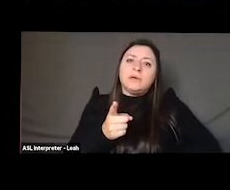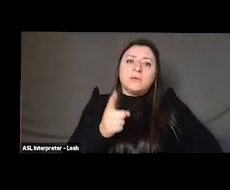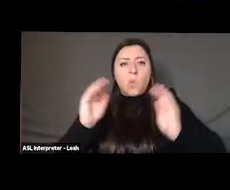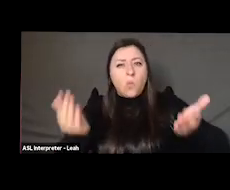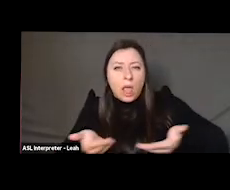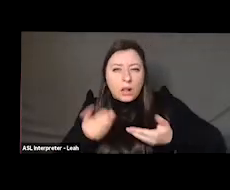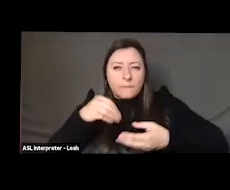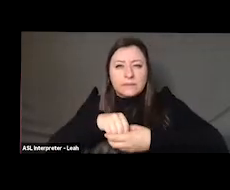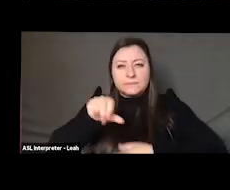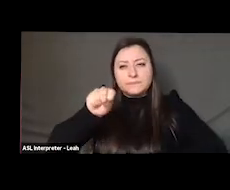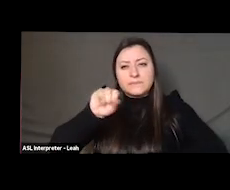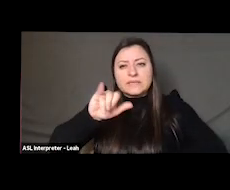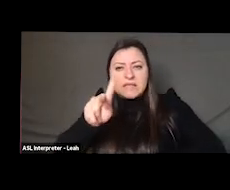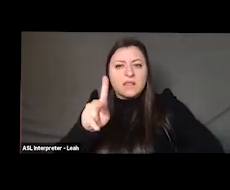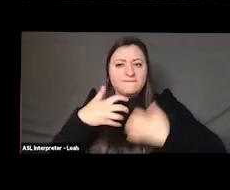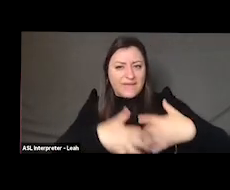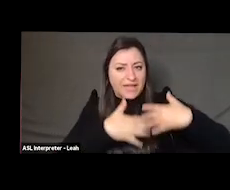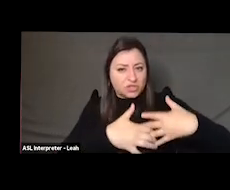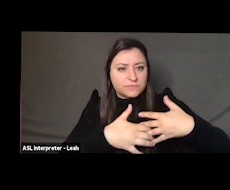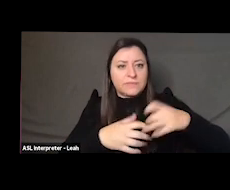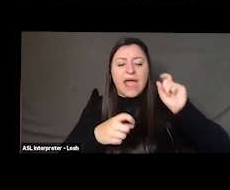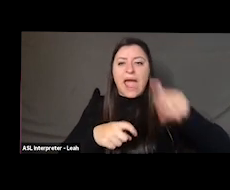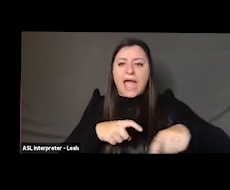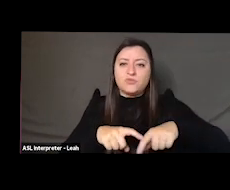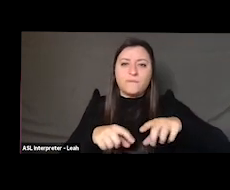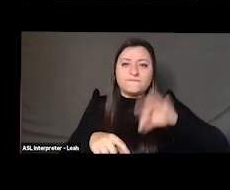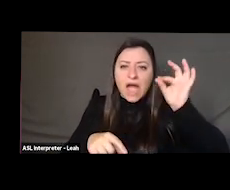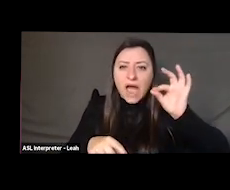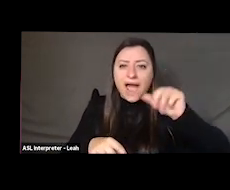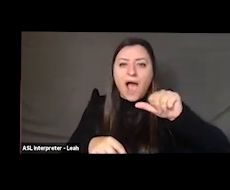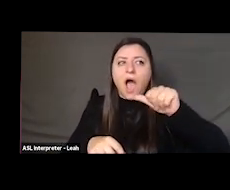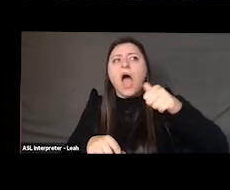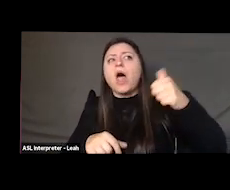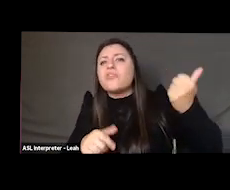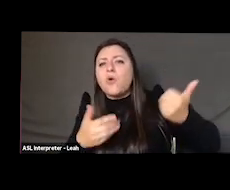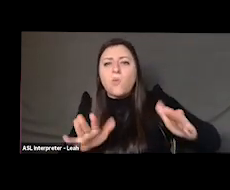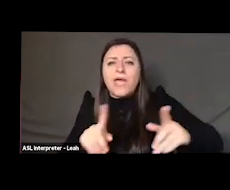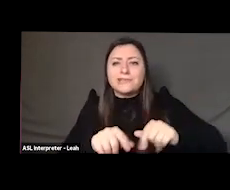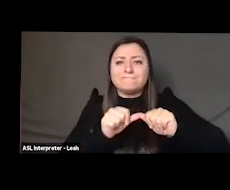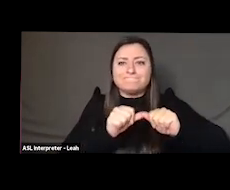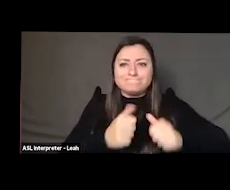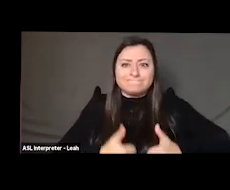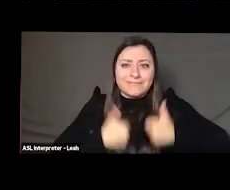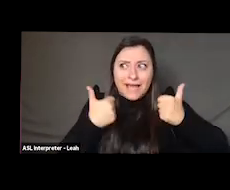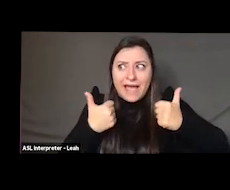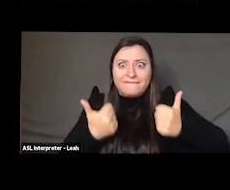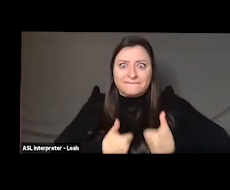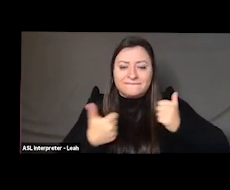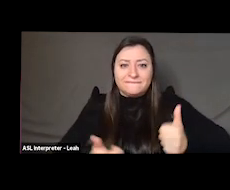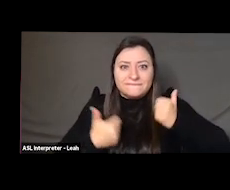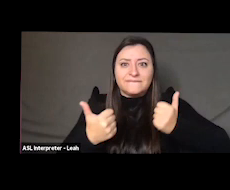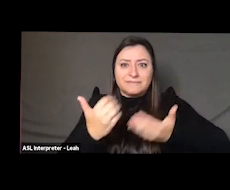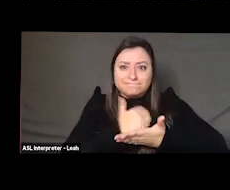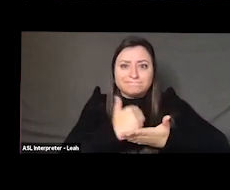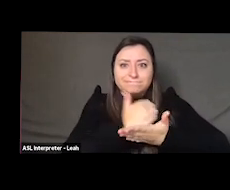welcomed in the silk factories, they had to find other ways to sustain their lives and their families. And